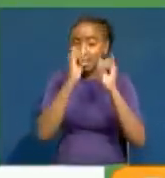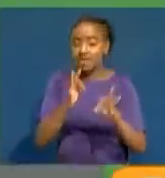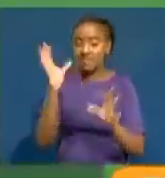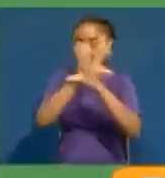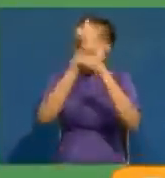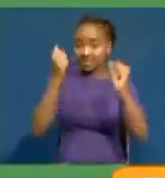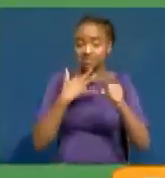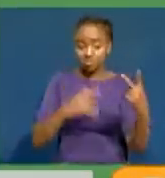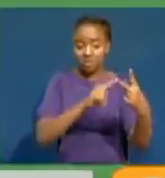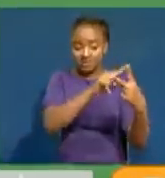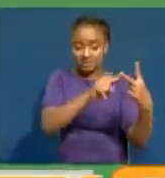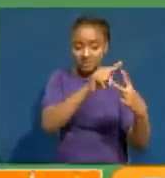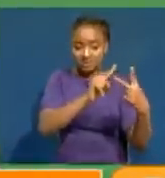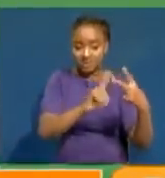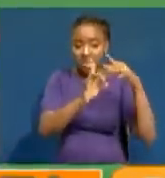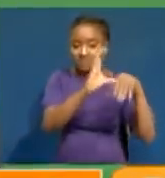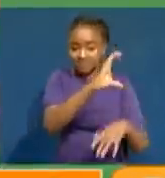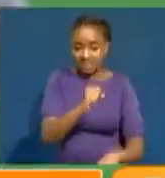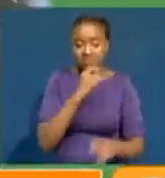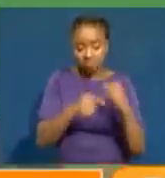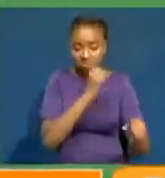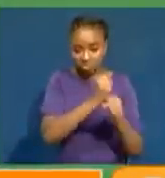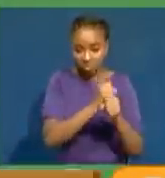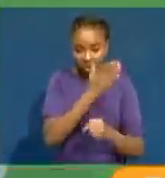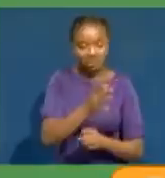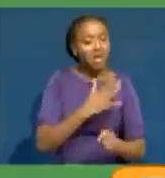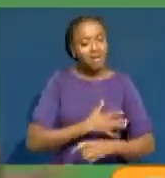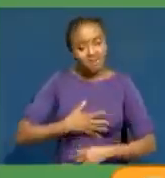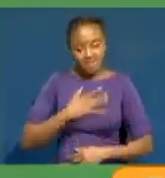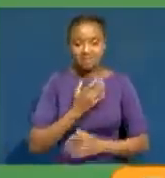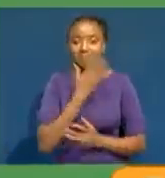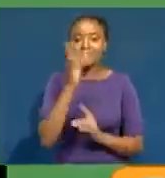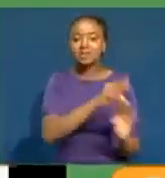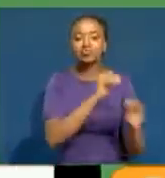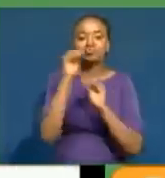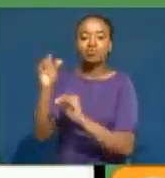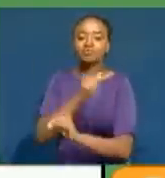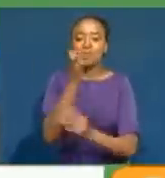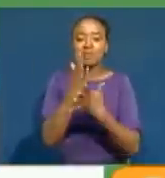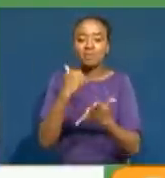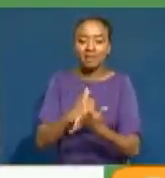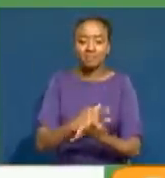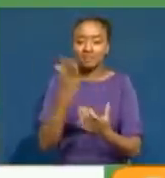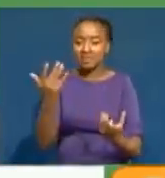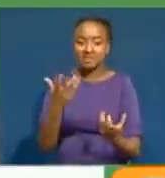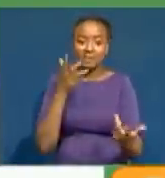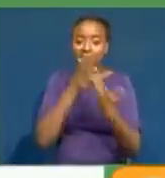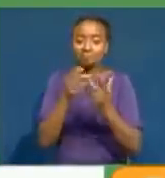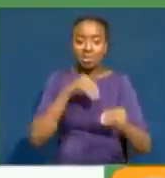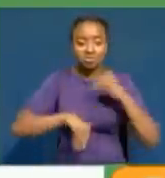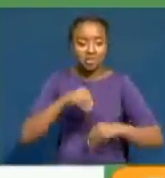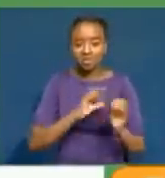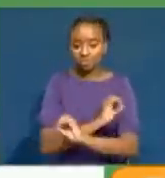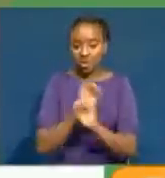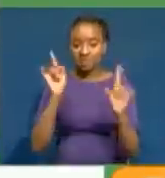requires these 2 ministers to be in his government, then he can move them to other dockets that have nothing to do with the election. But the good thing the president